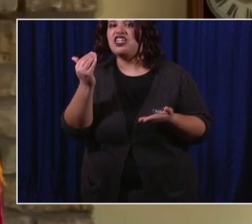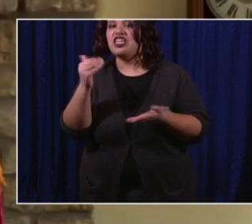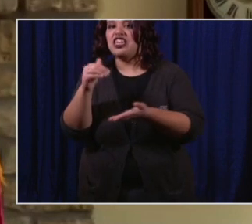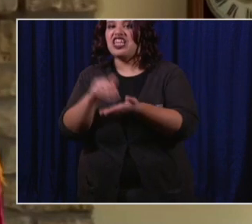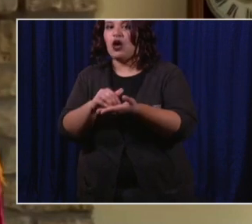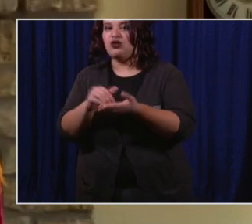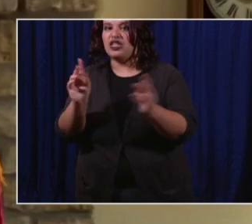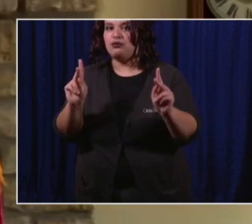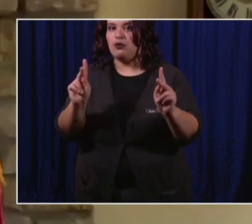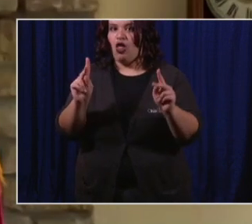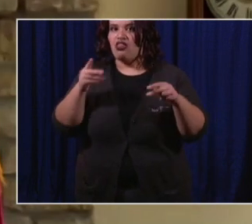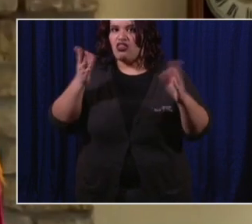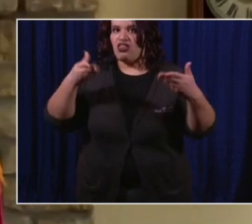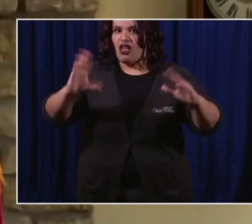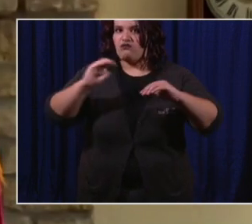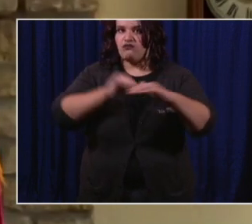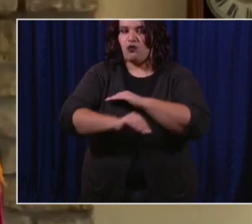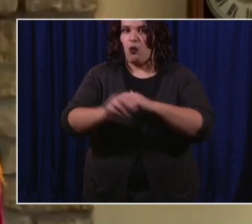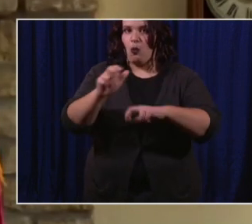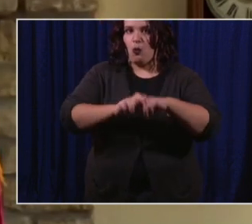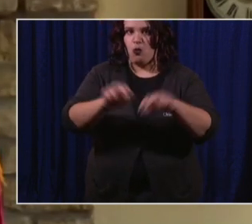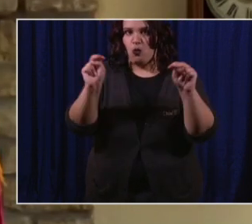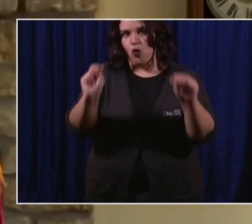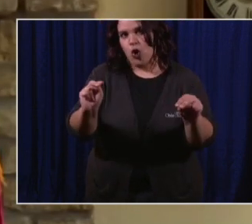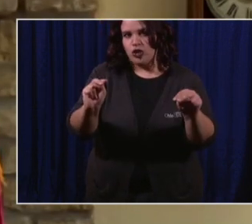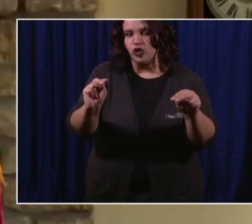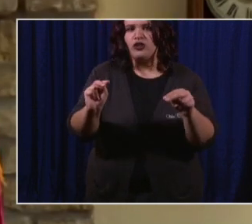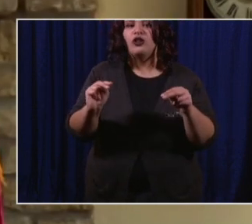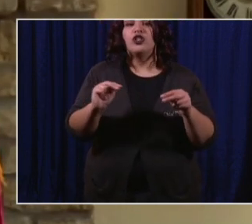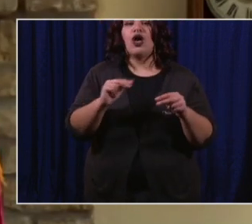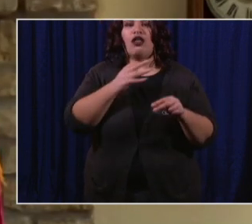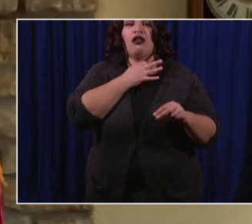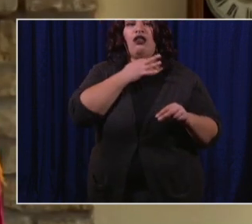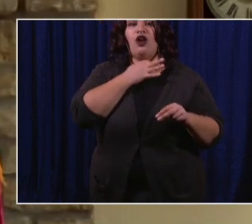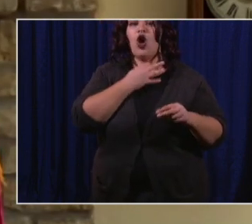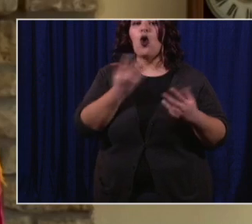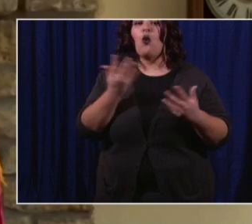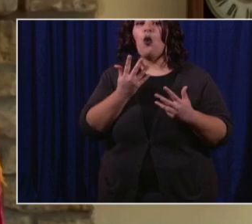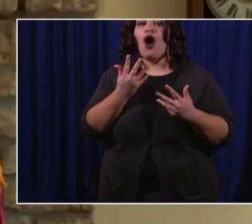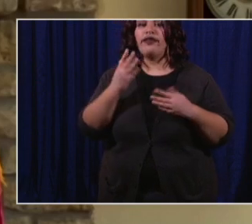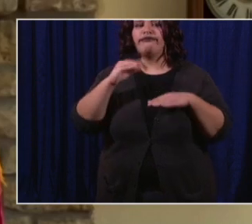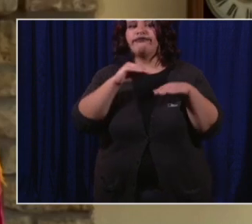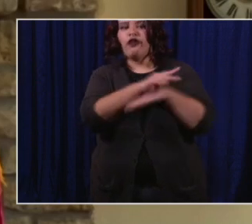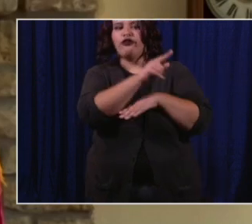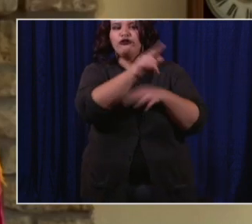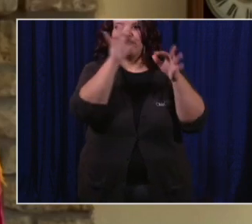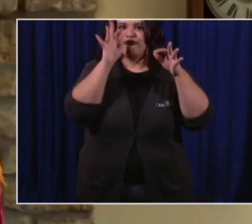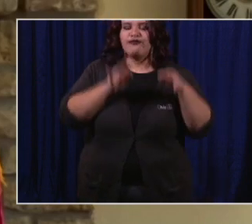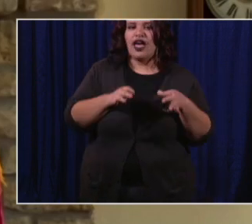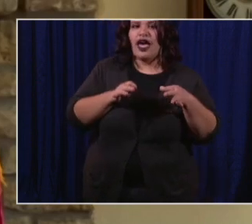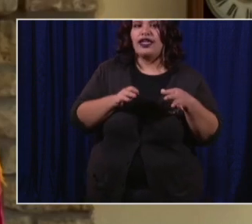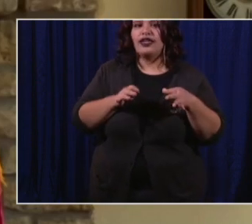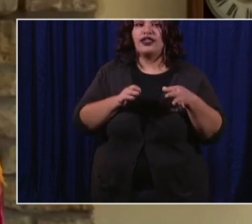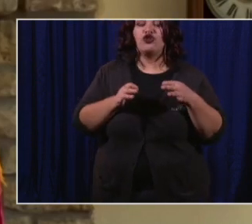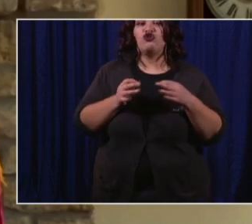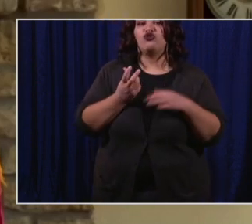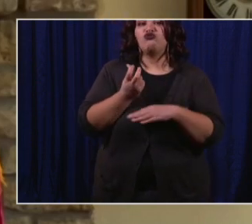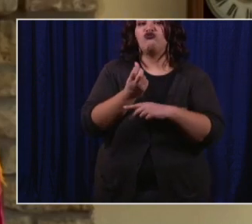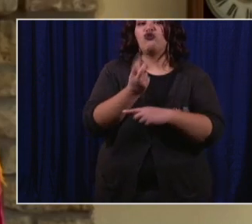spectators. What was the science that made you guys settle at 12,000? And like, what's the science that has